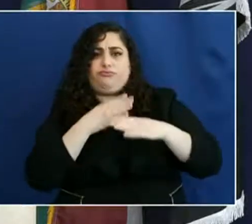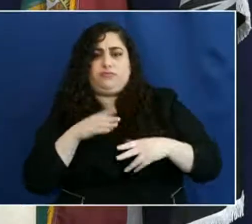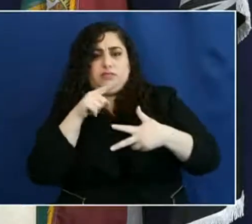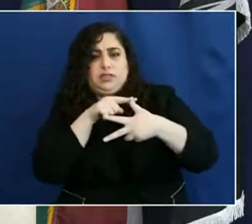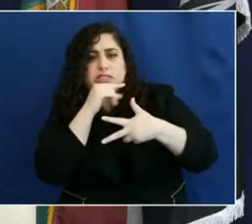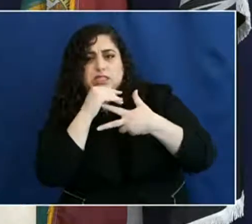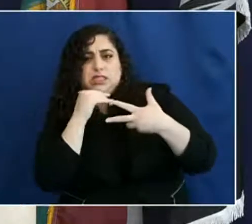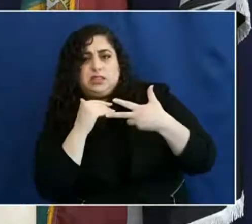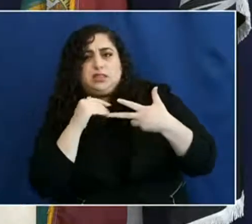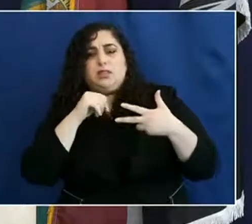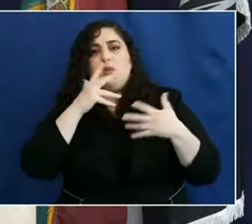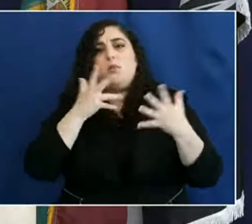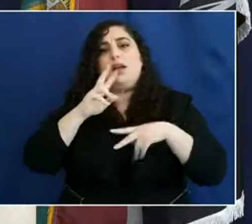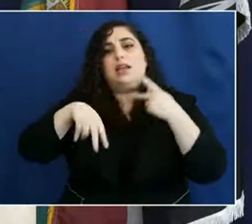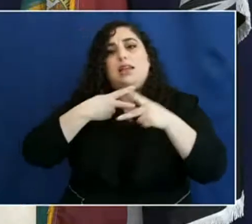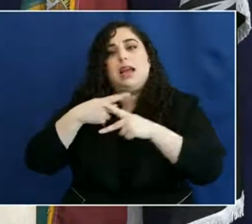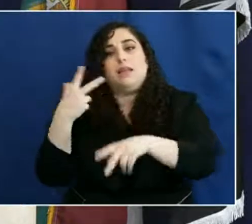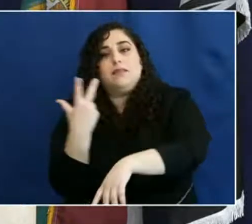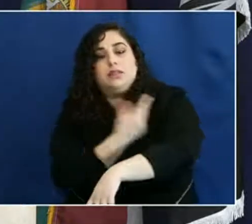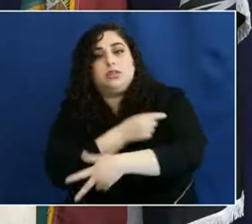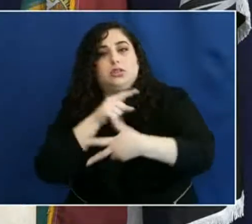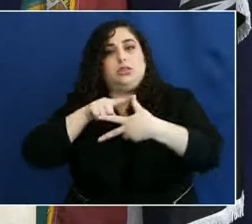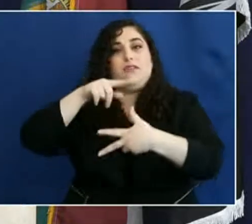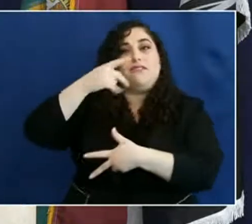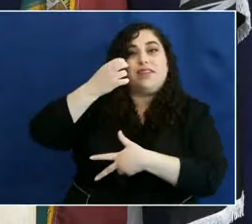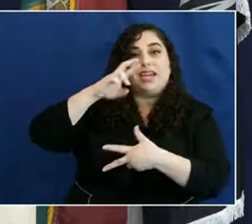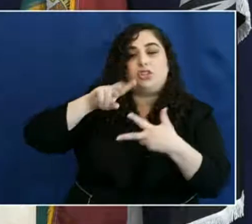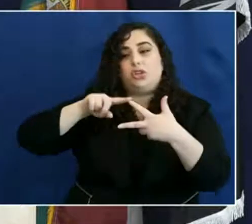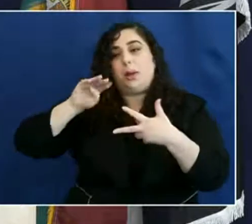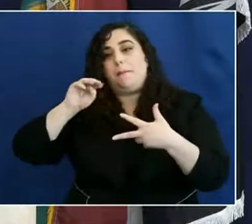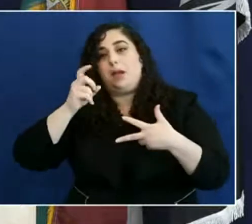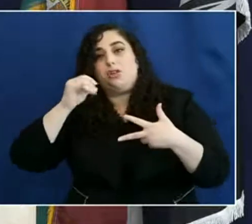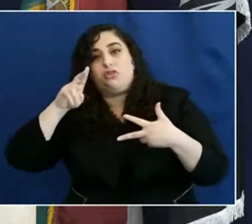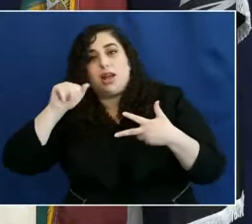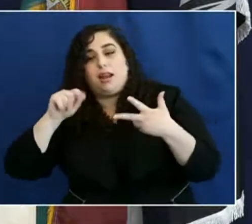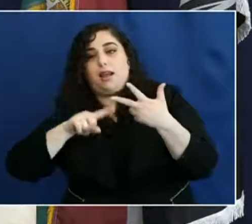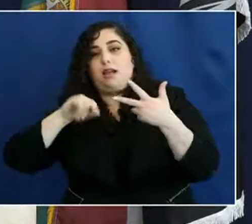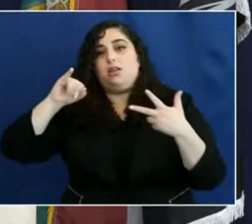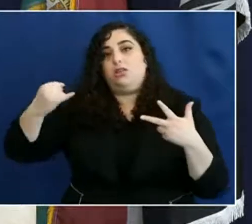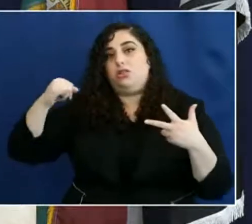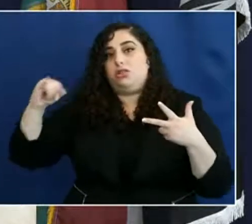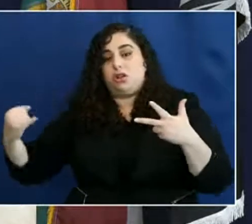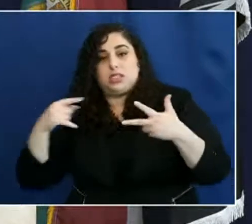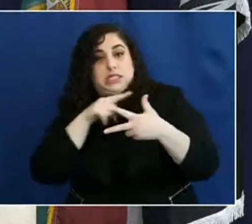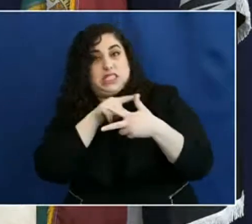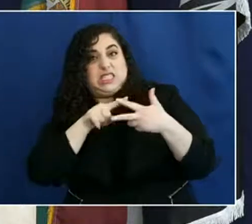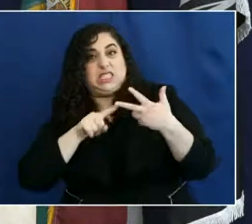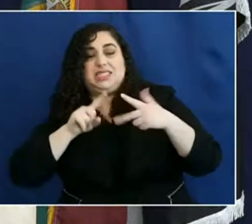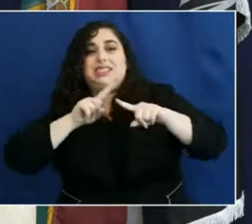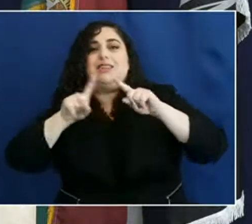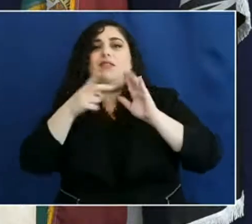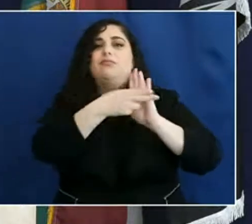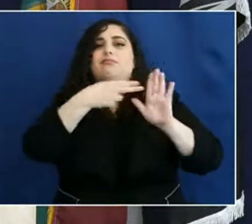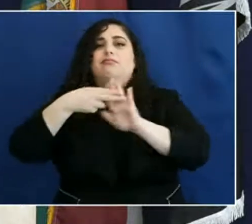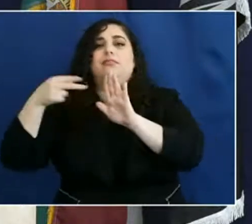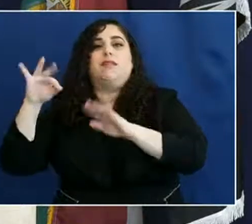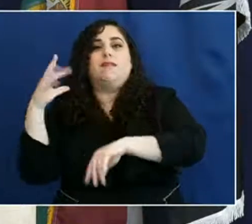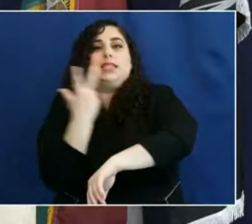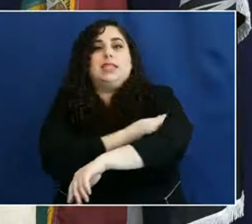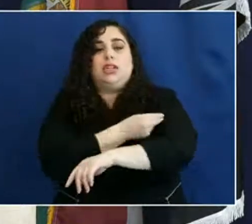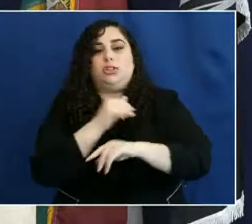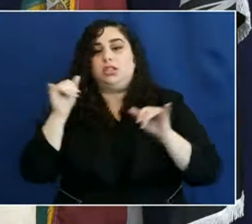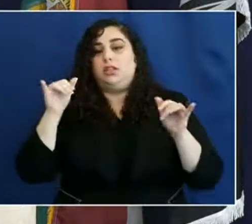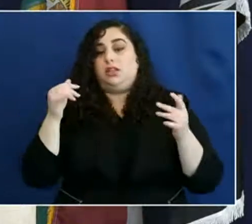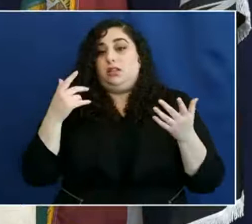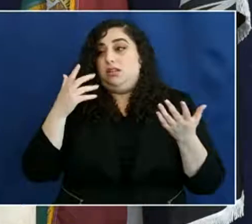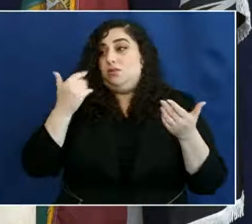of vaccines will be distributed in what areas, or any sort of breakdown as, you know, what company will be used the